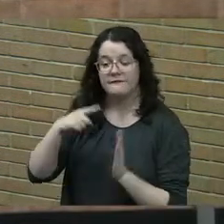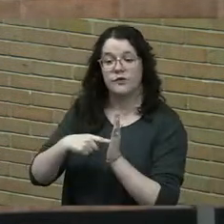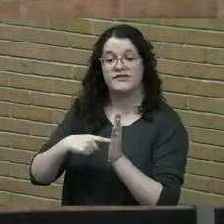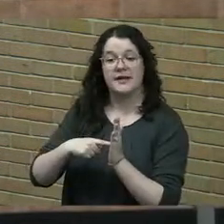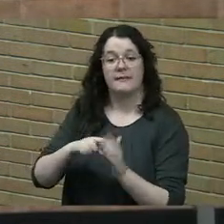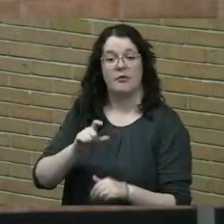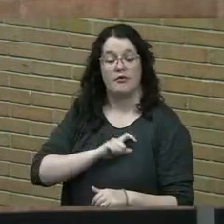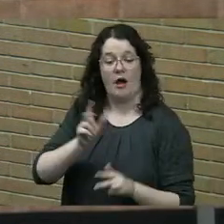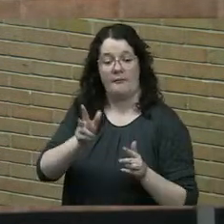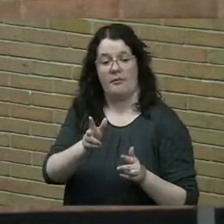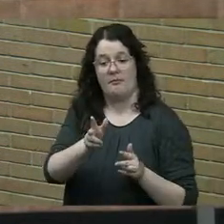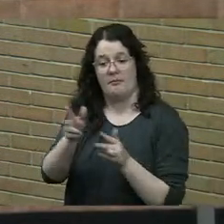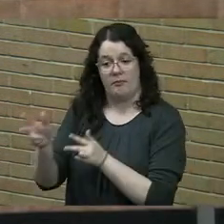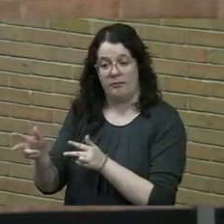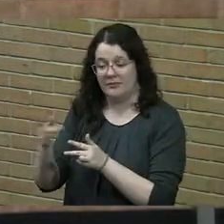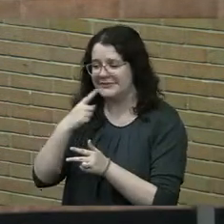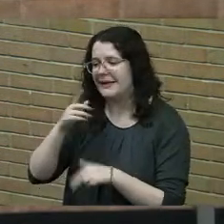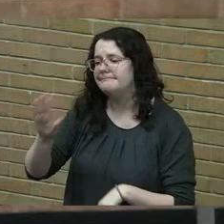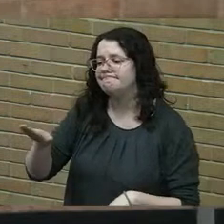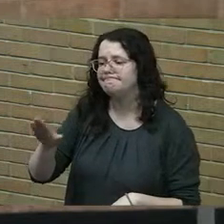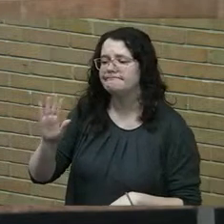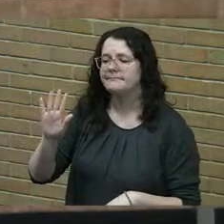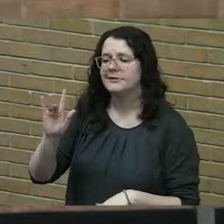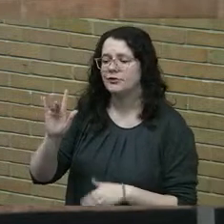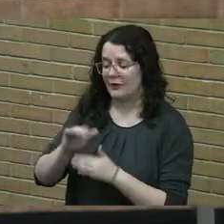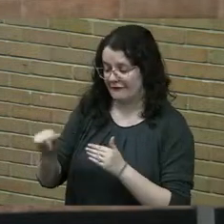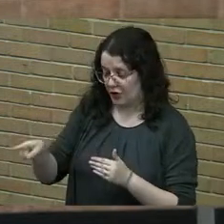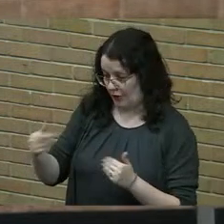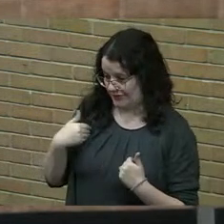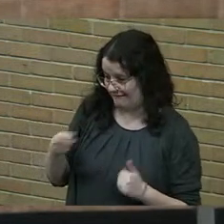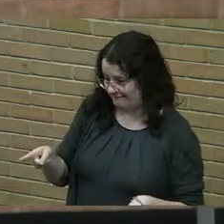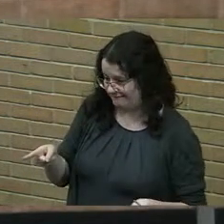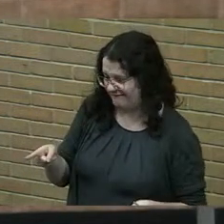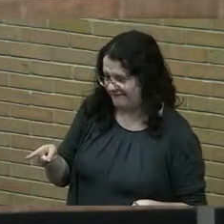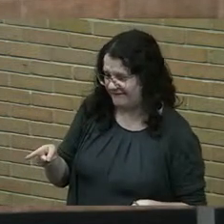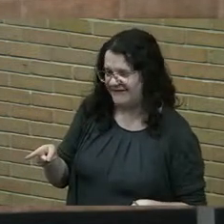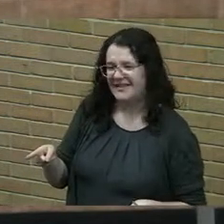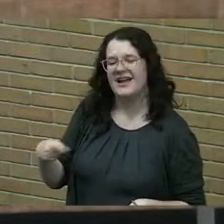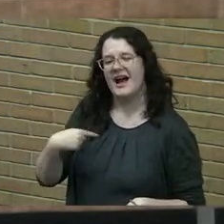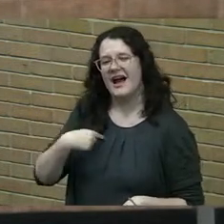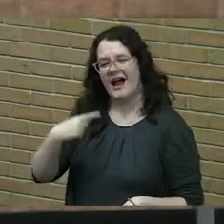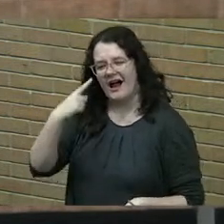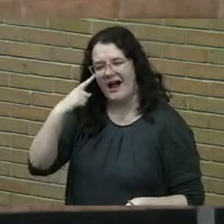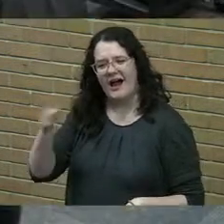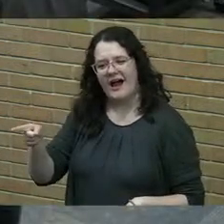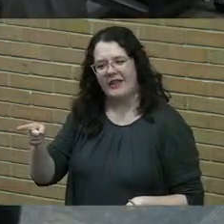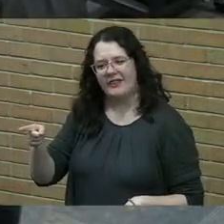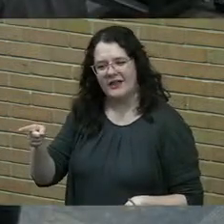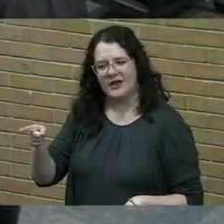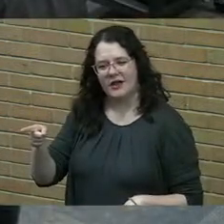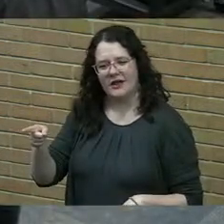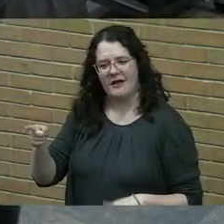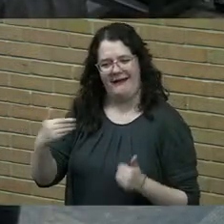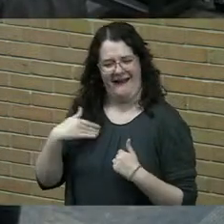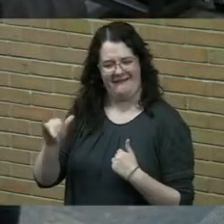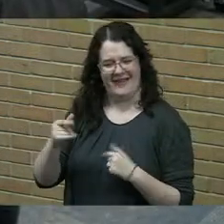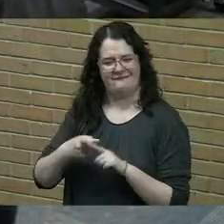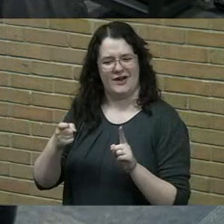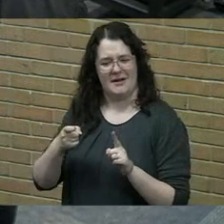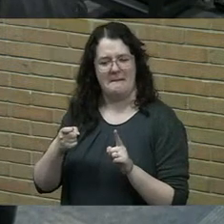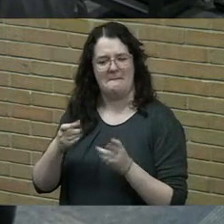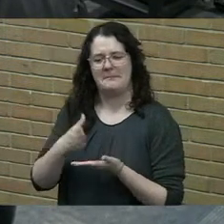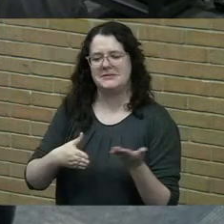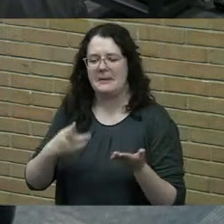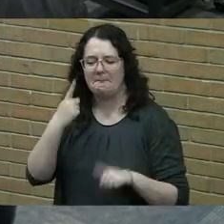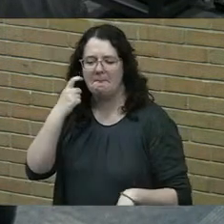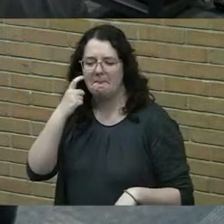say, oh, that $25 that you have in your pocket, I think that you have that because of some illegal activity. I'm going to take